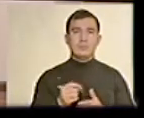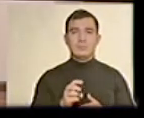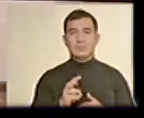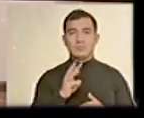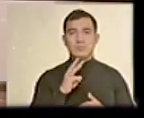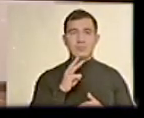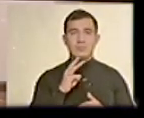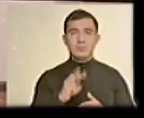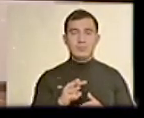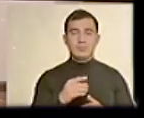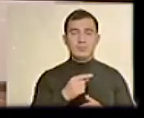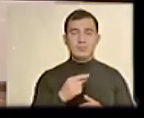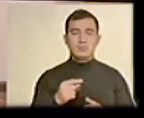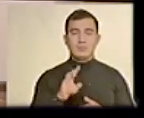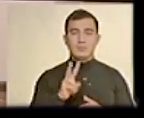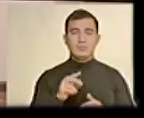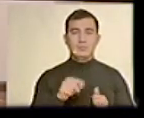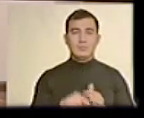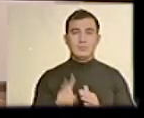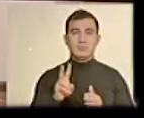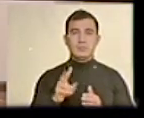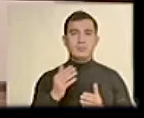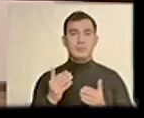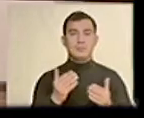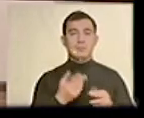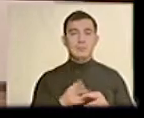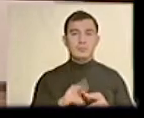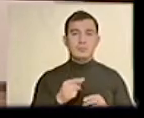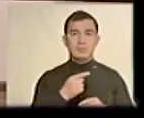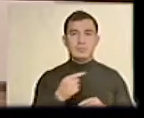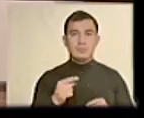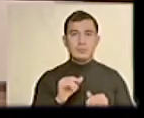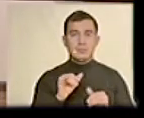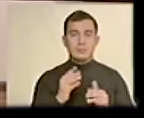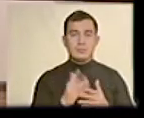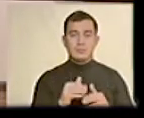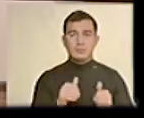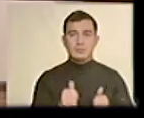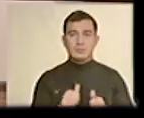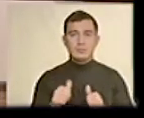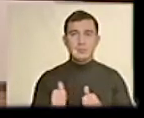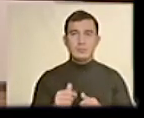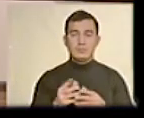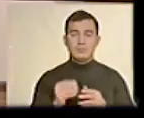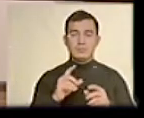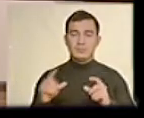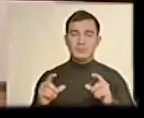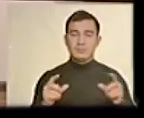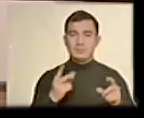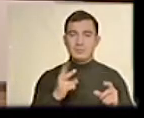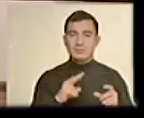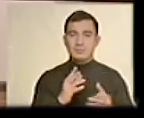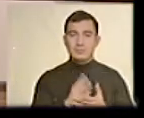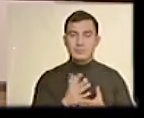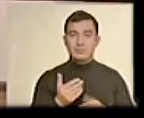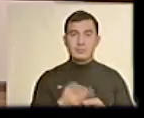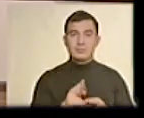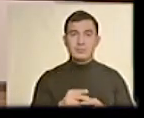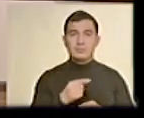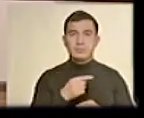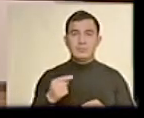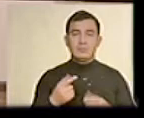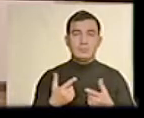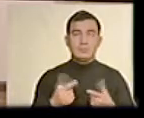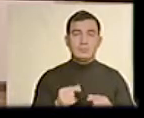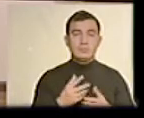kvadrati. E'tibor bering, bu yerda ayirma kelyapti. Demak, formulalarimizdan ayirmaning kvadratini tanlab olamiz. Va mana